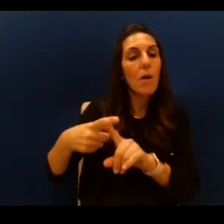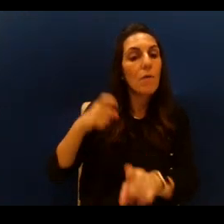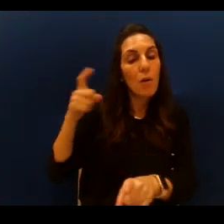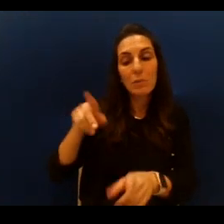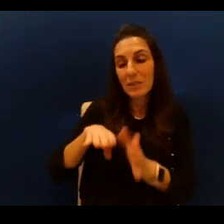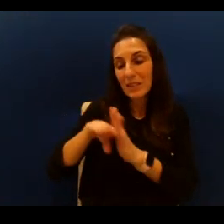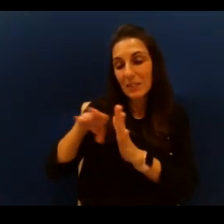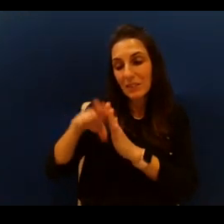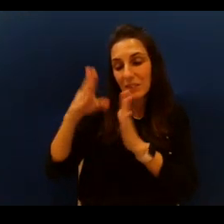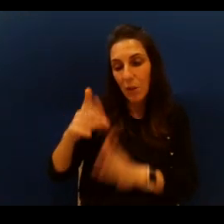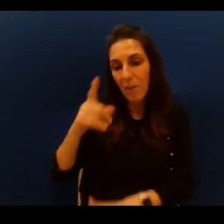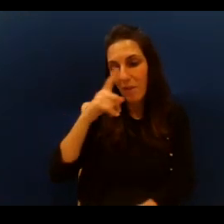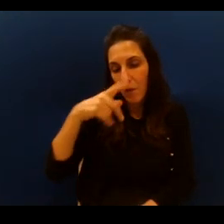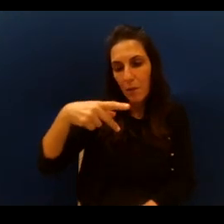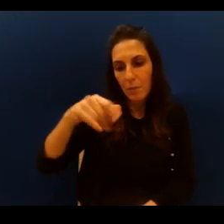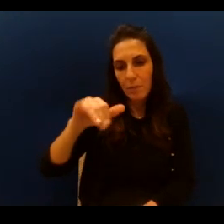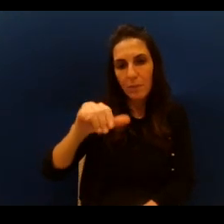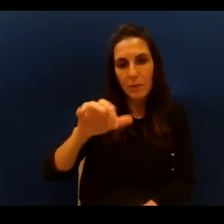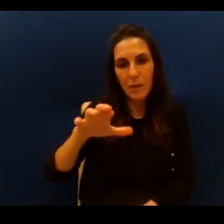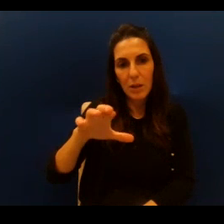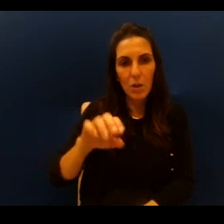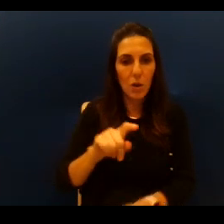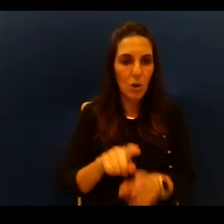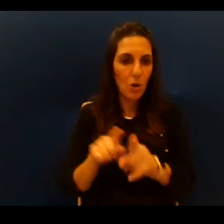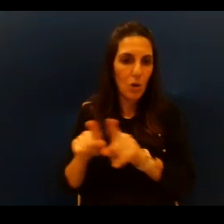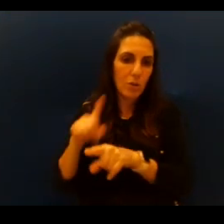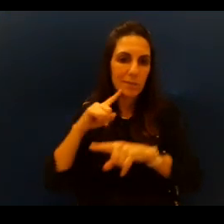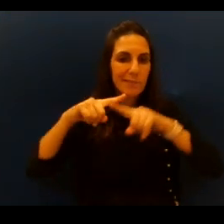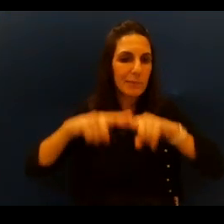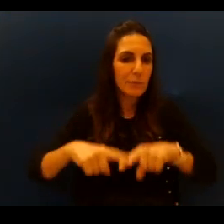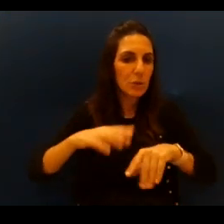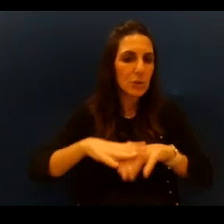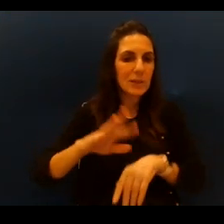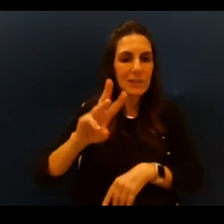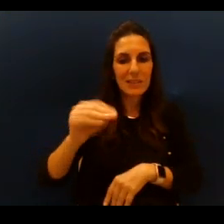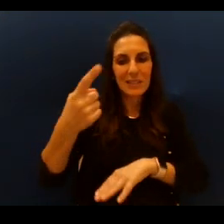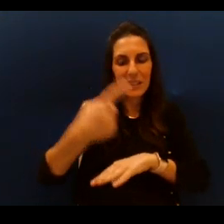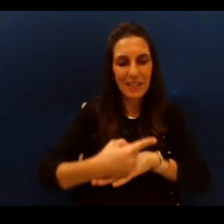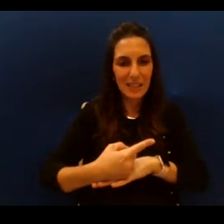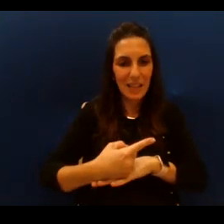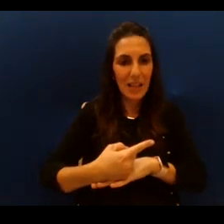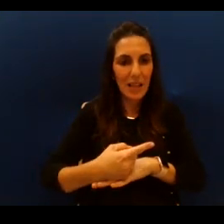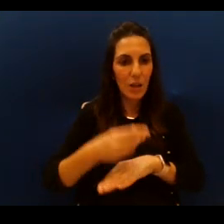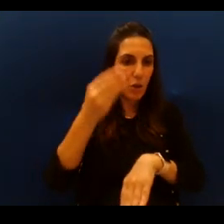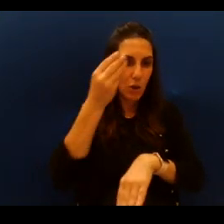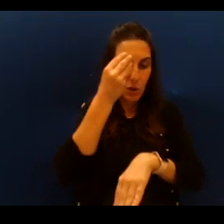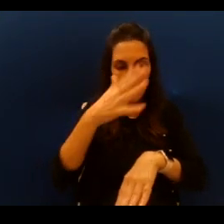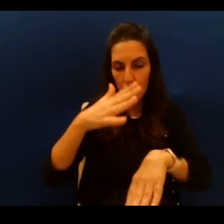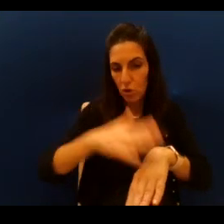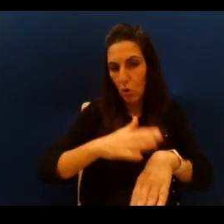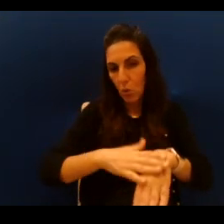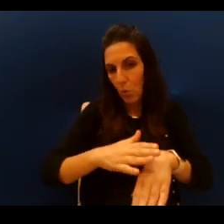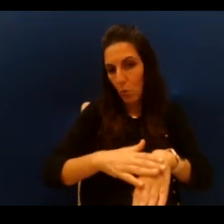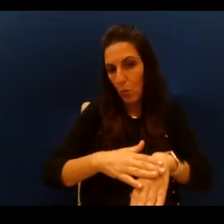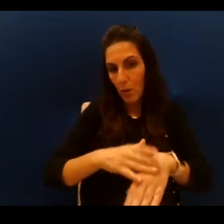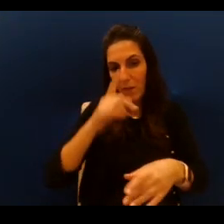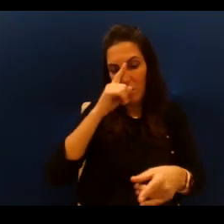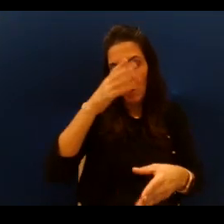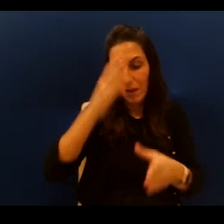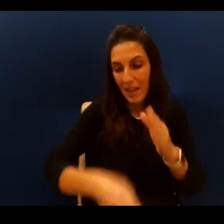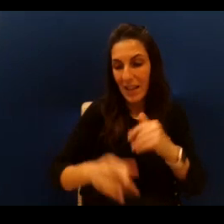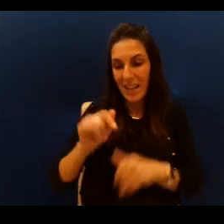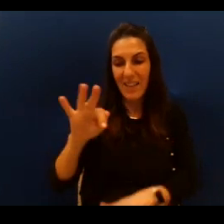and then also contingent on a 60-day notice to terminate if Affiliated needs to have the